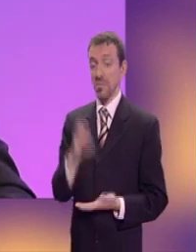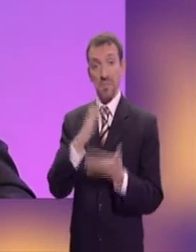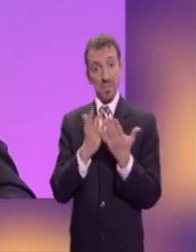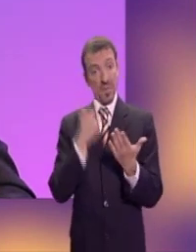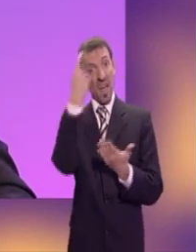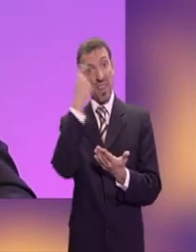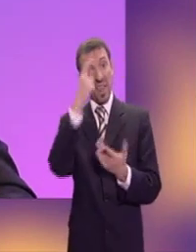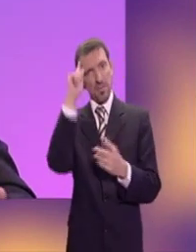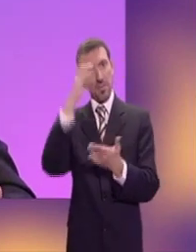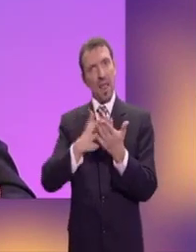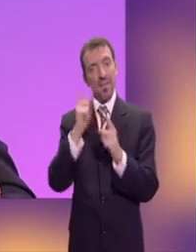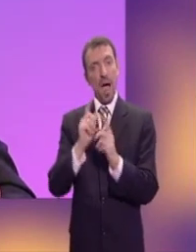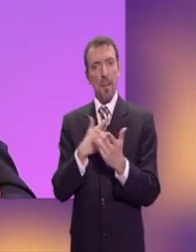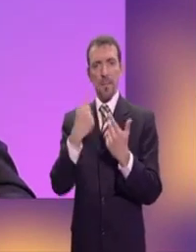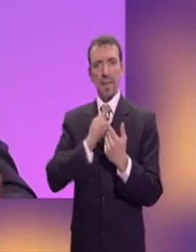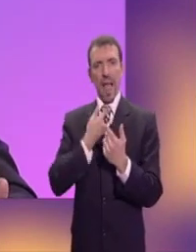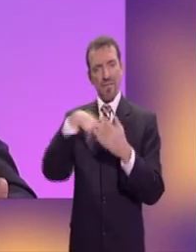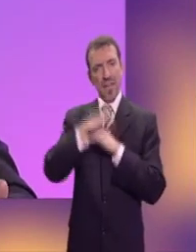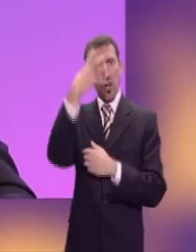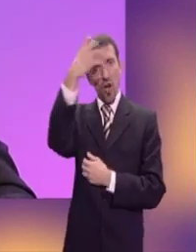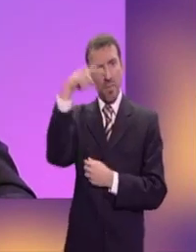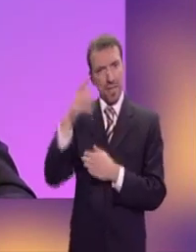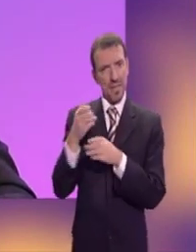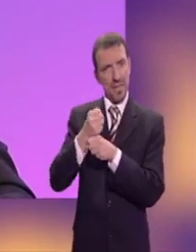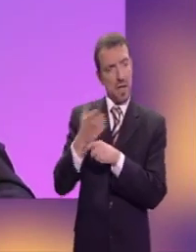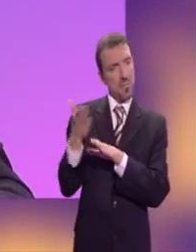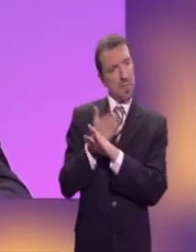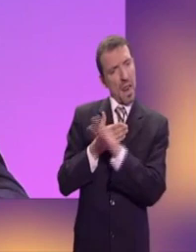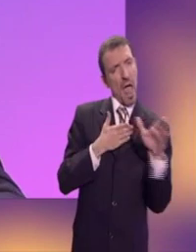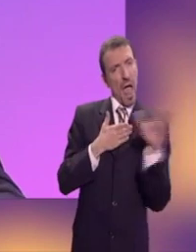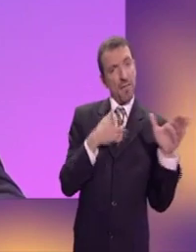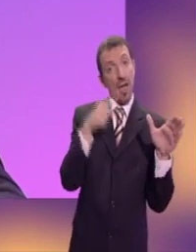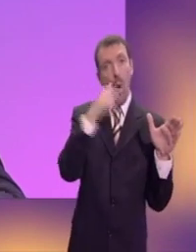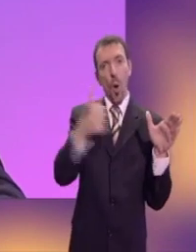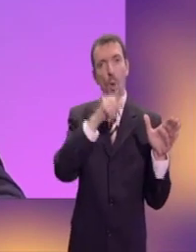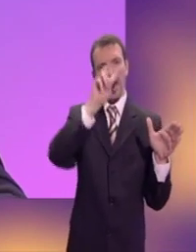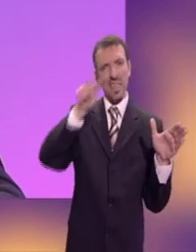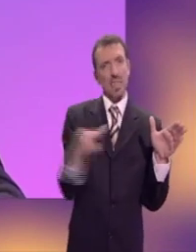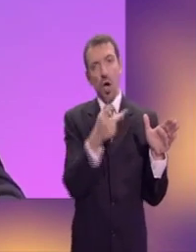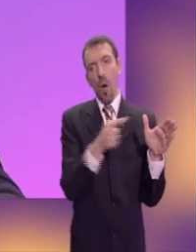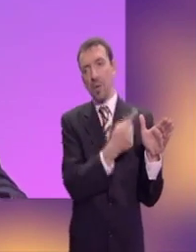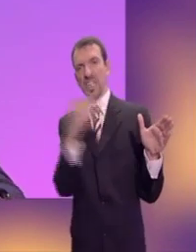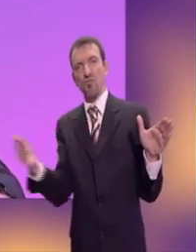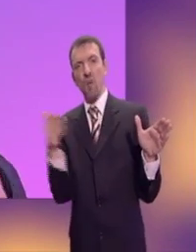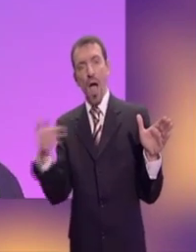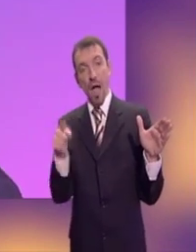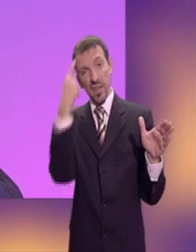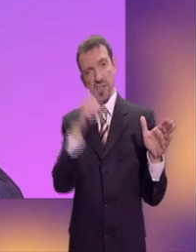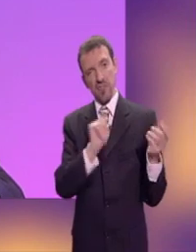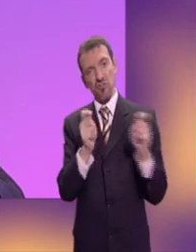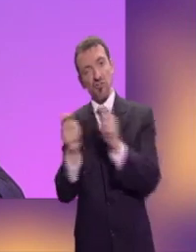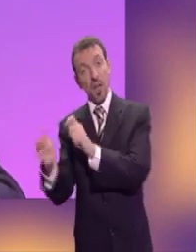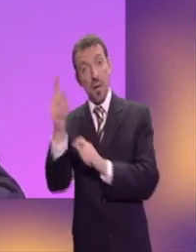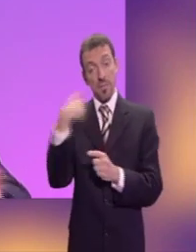I moved to the left in government. Many people don't do that, they do the opposite. But when I saw how industrial and economic power affected